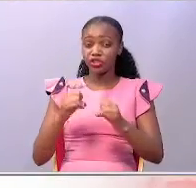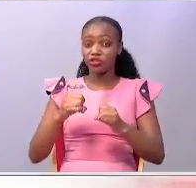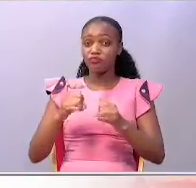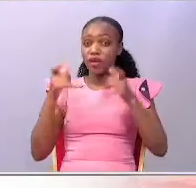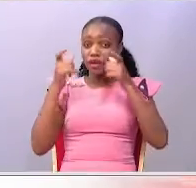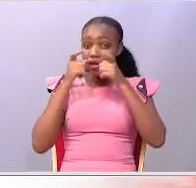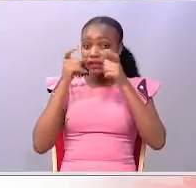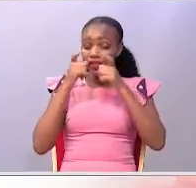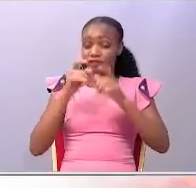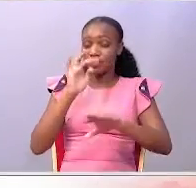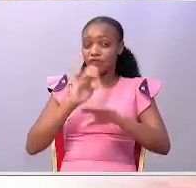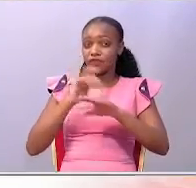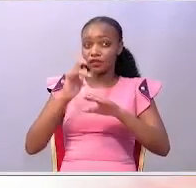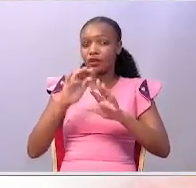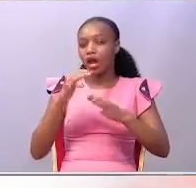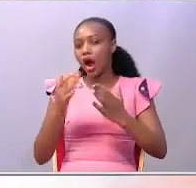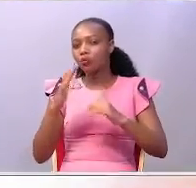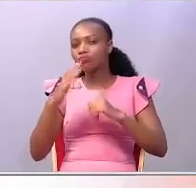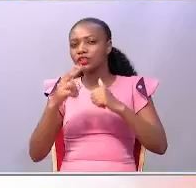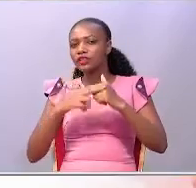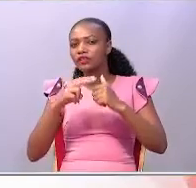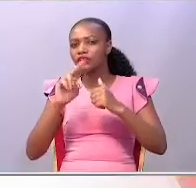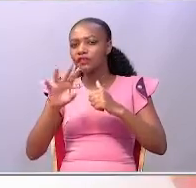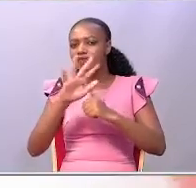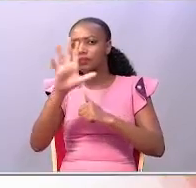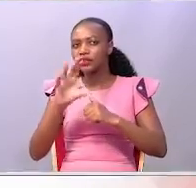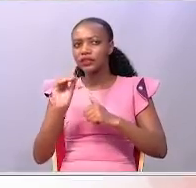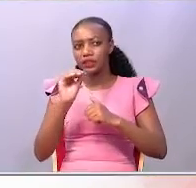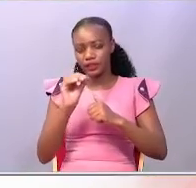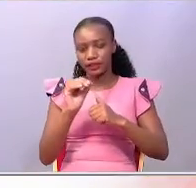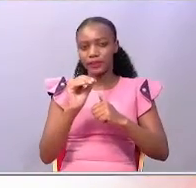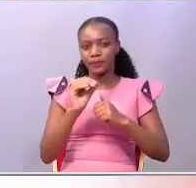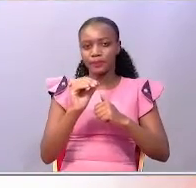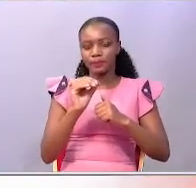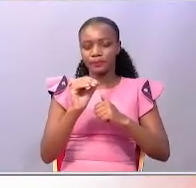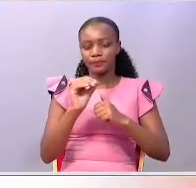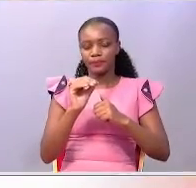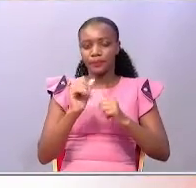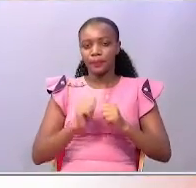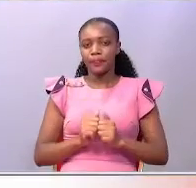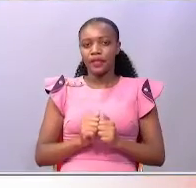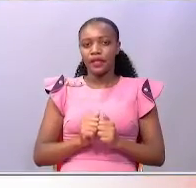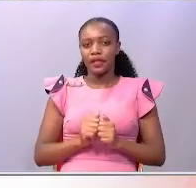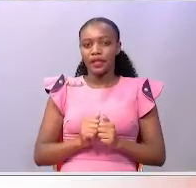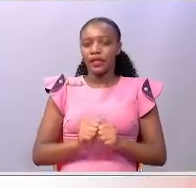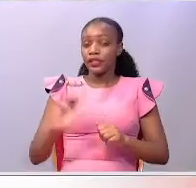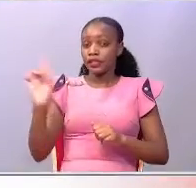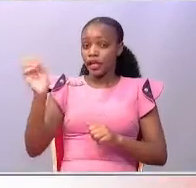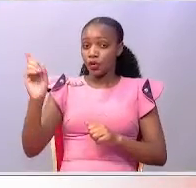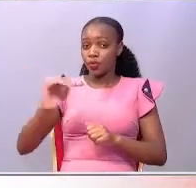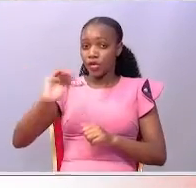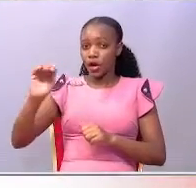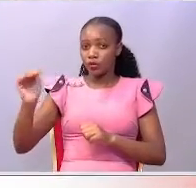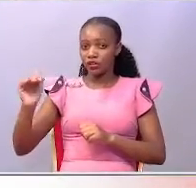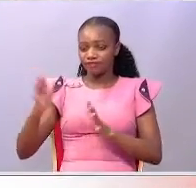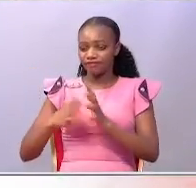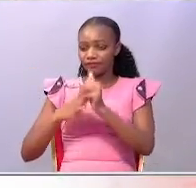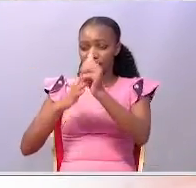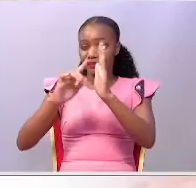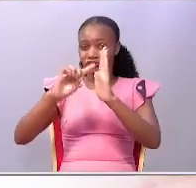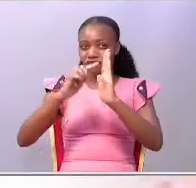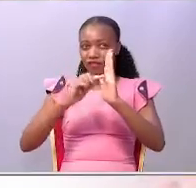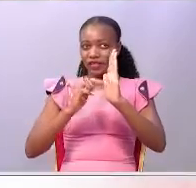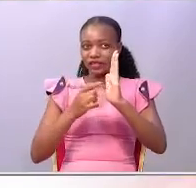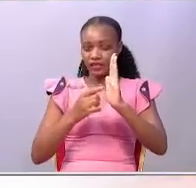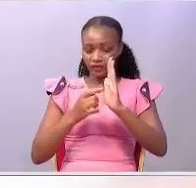infections by 75%, according to National Council of Population and Development. Nairobi County tops the list of